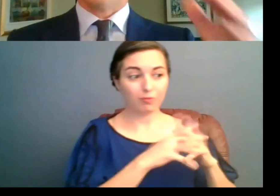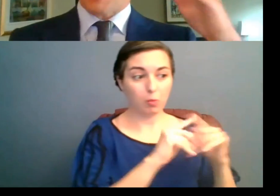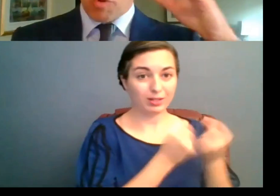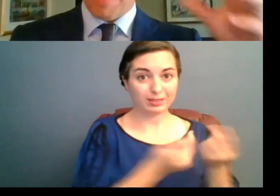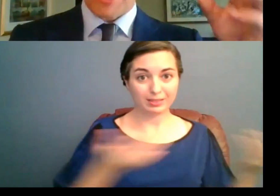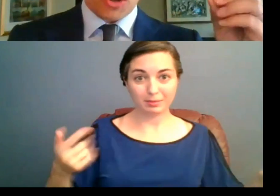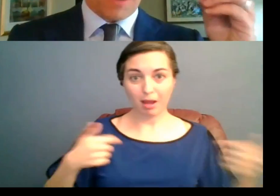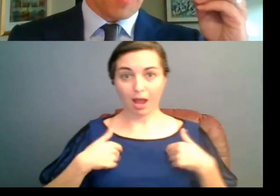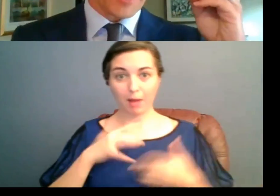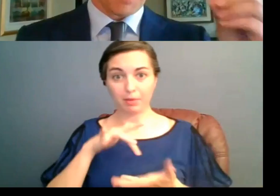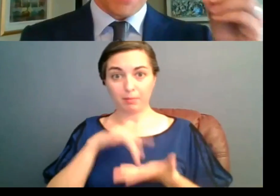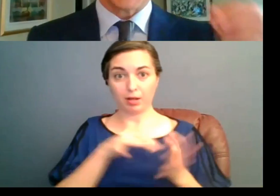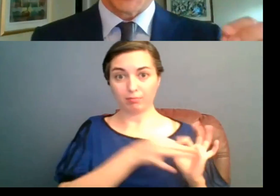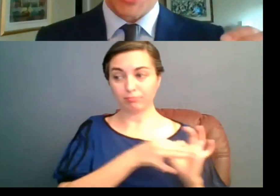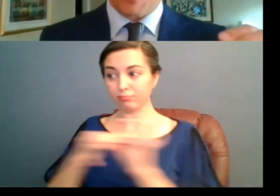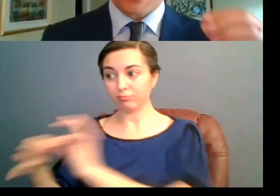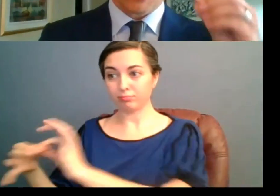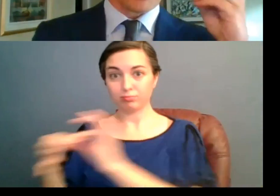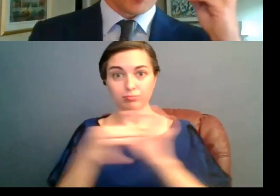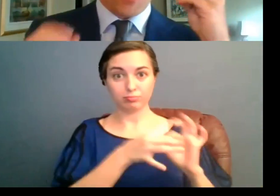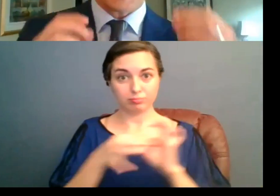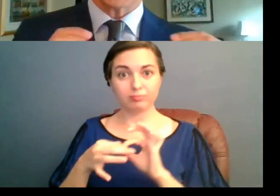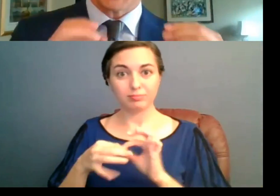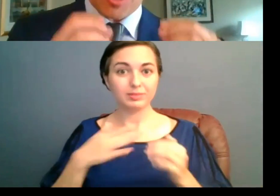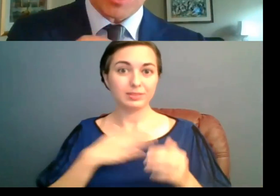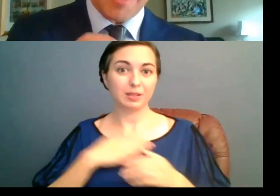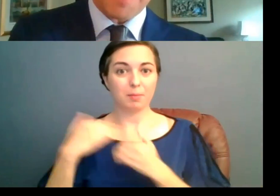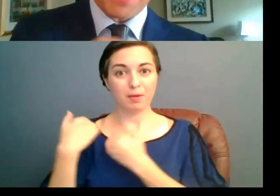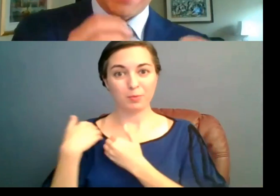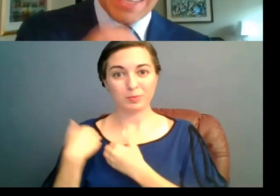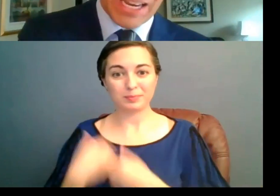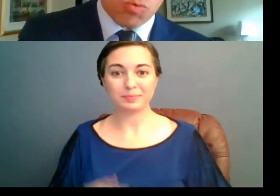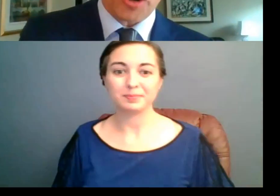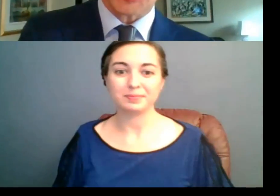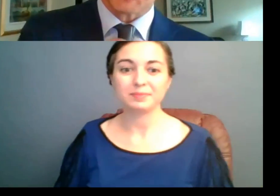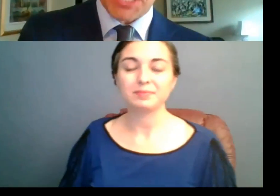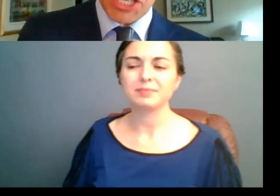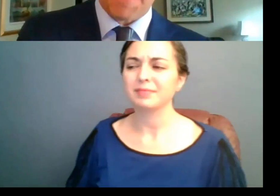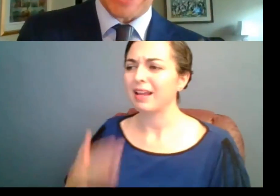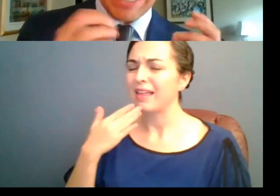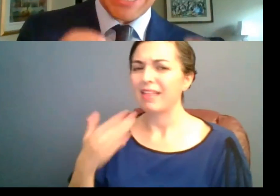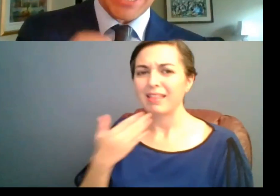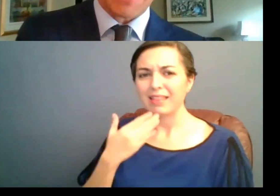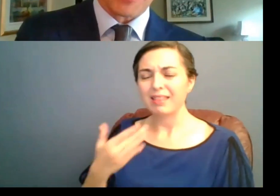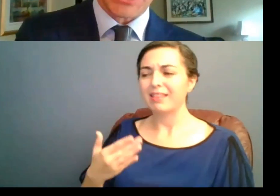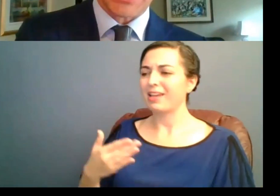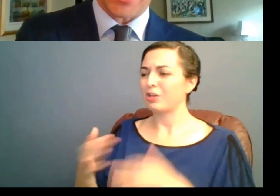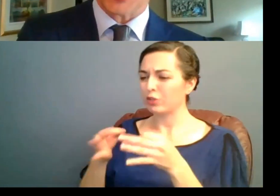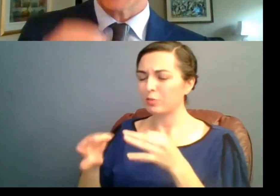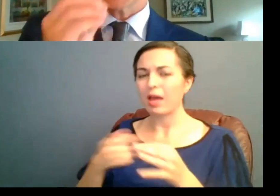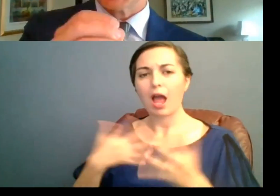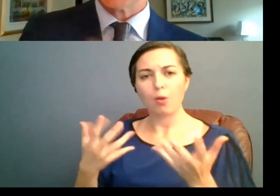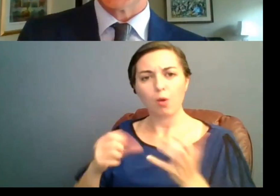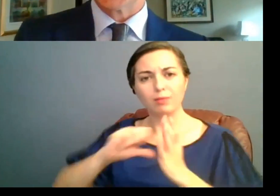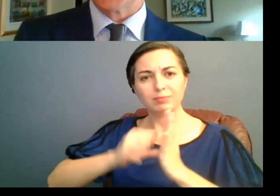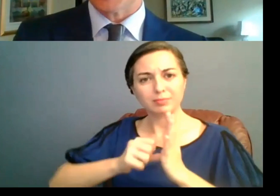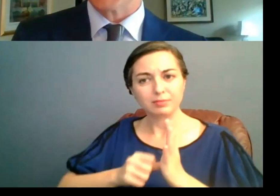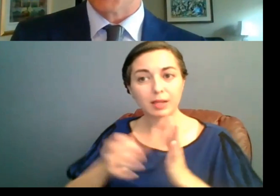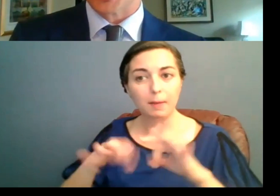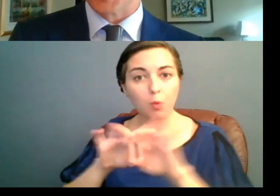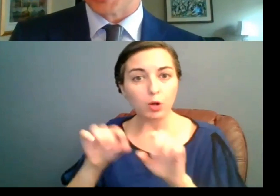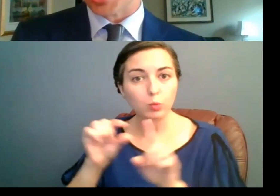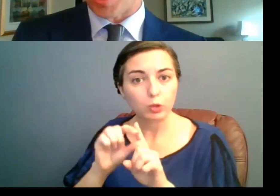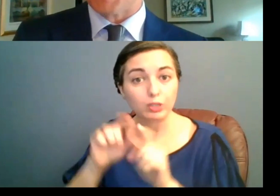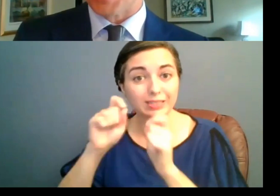Wow. I want to make sure everybody's paying attention. In our webinars, we talk a lot about keywords, specifics, listening for details. She said